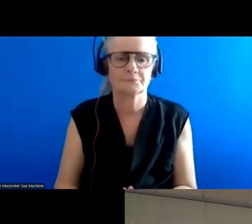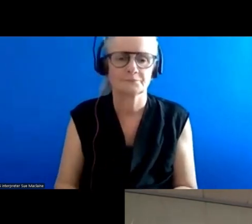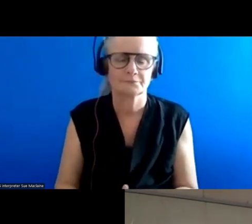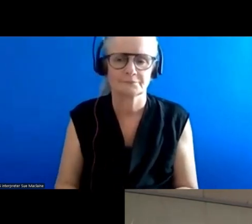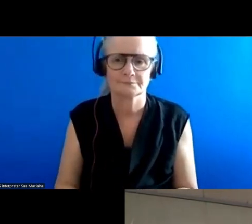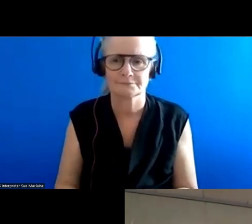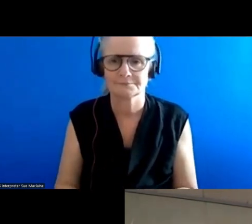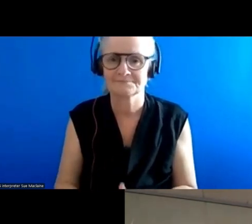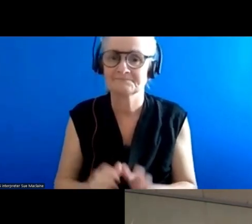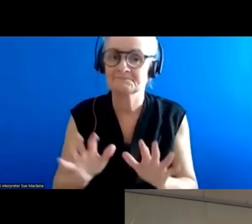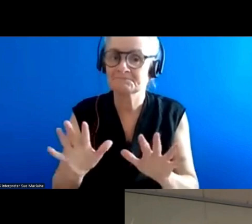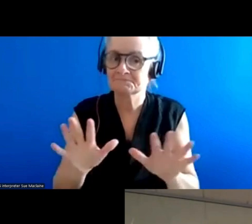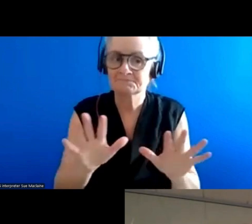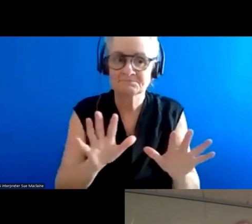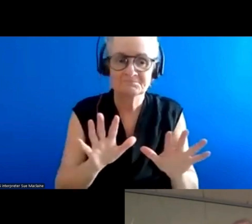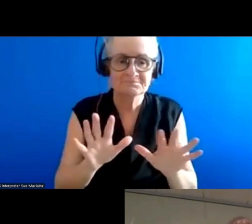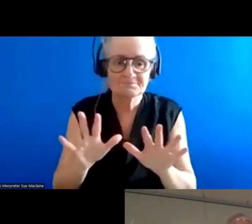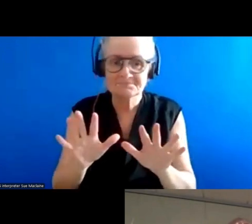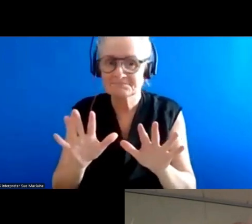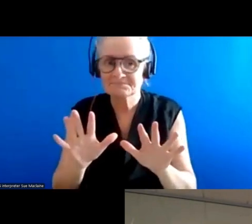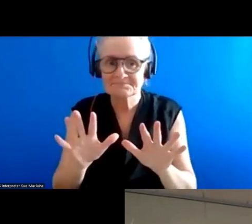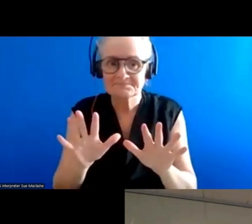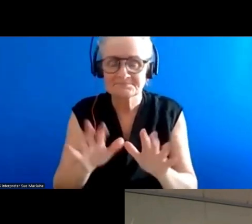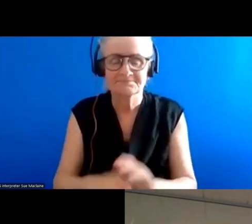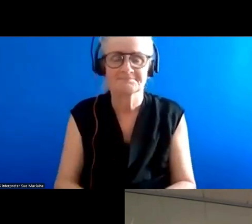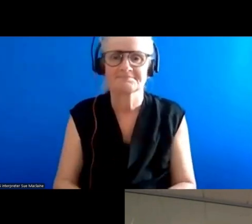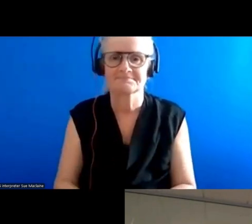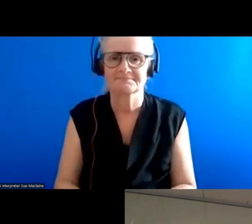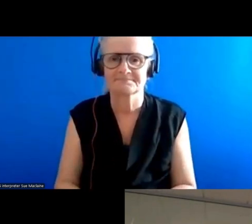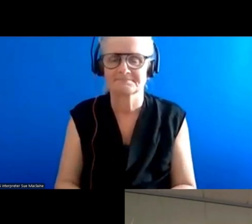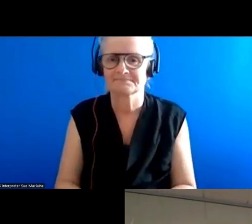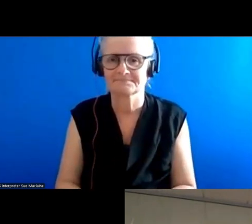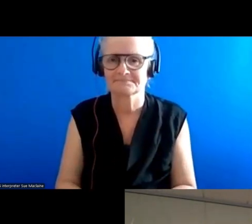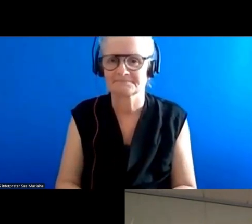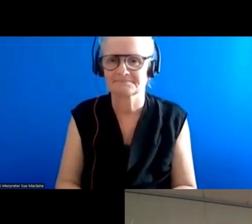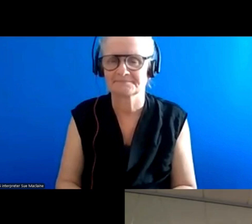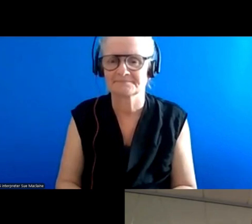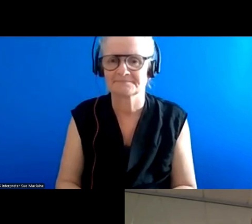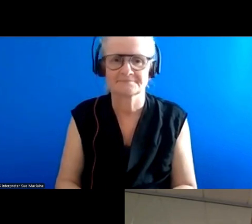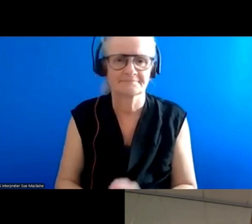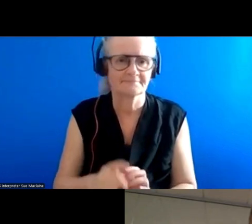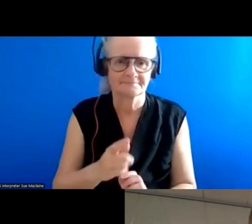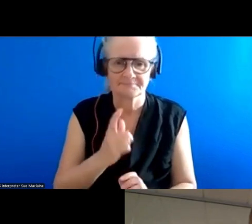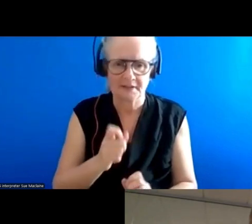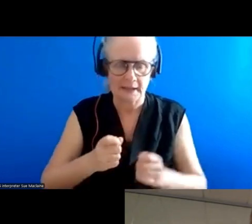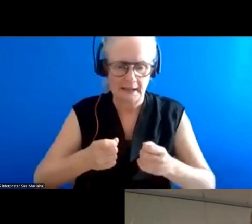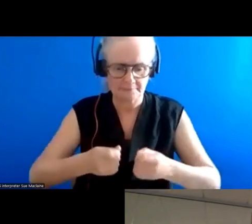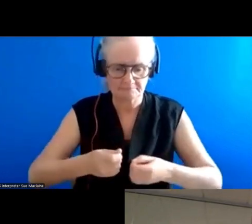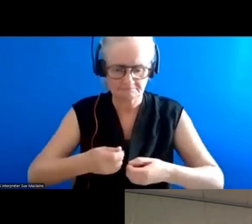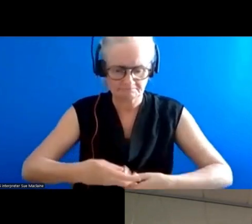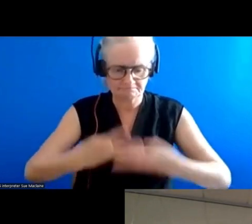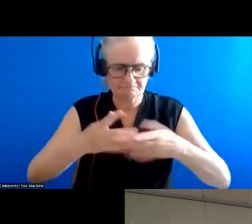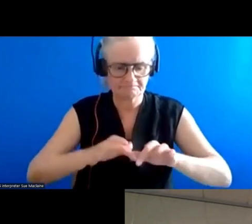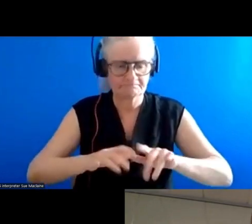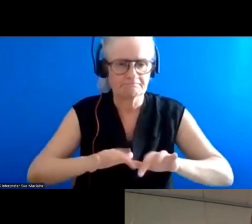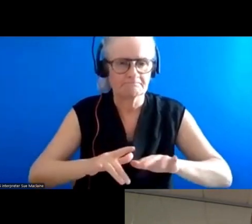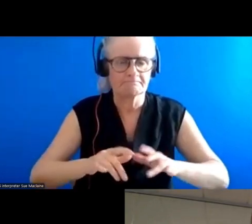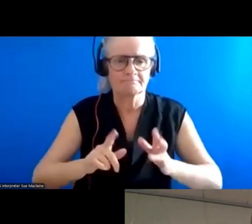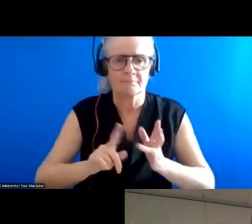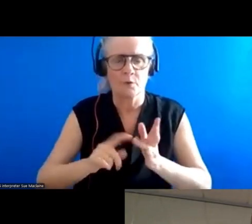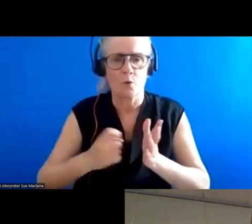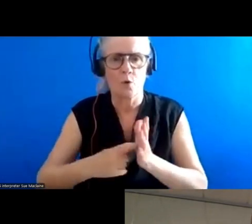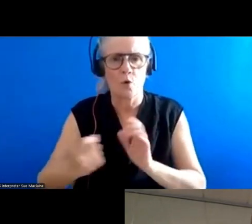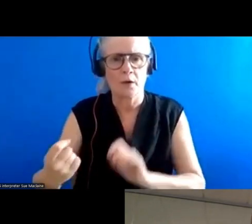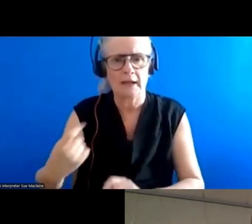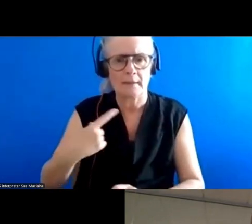Well, not to worry if not, but feel free to, you can put it in the chat or just email us afterwards. Can